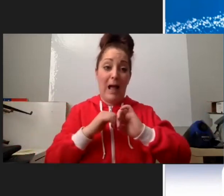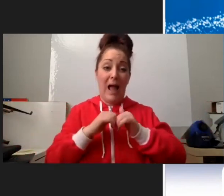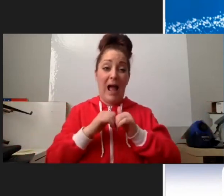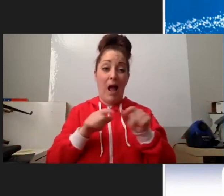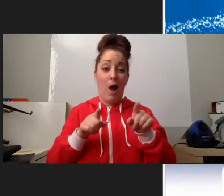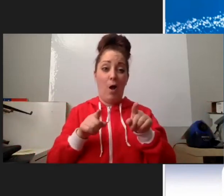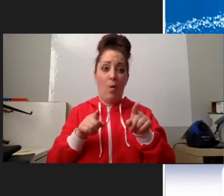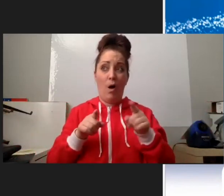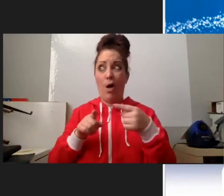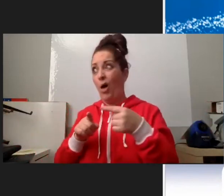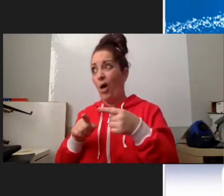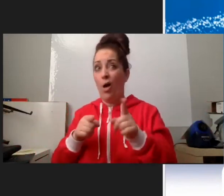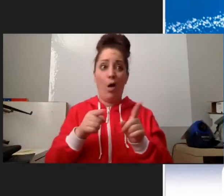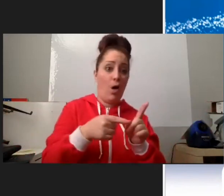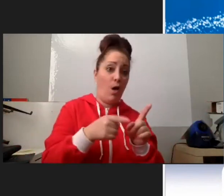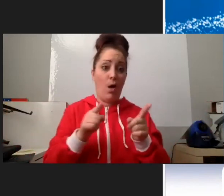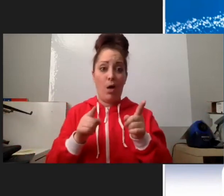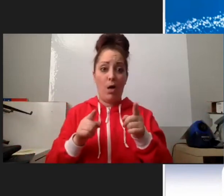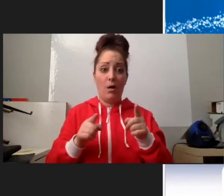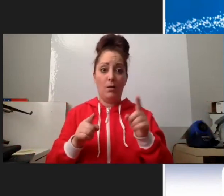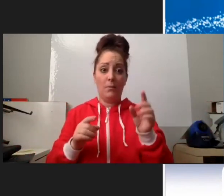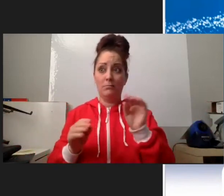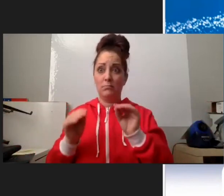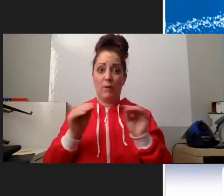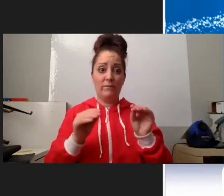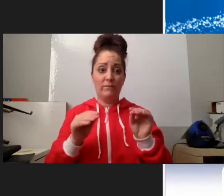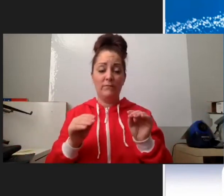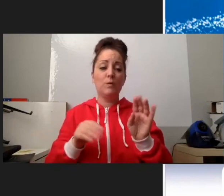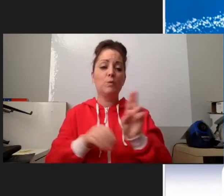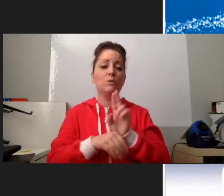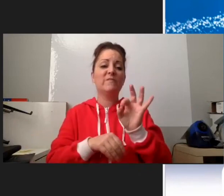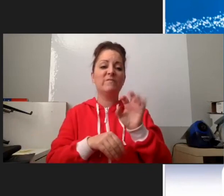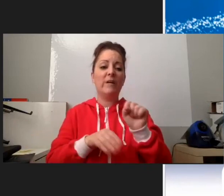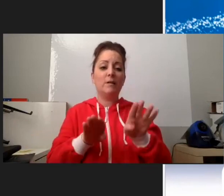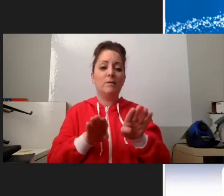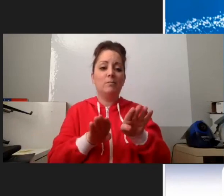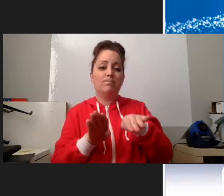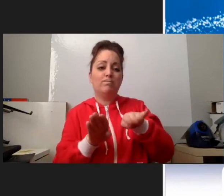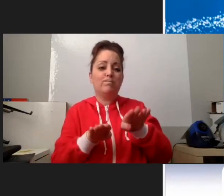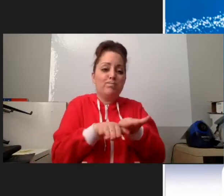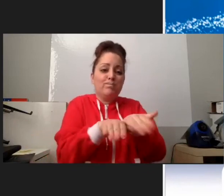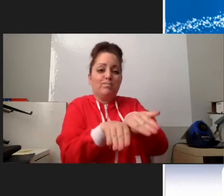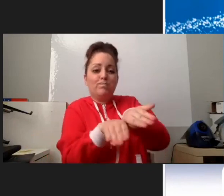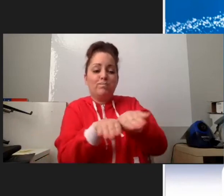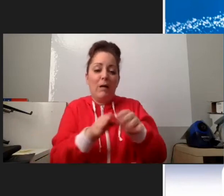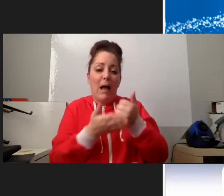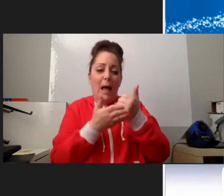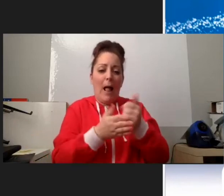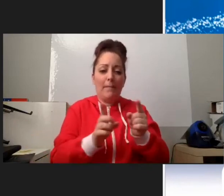He uses his webbed feet to steer wherever he wants to go.